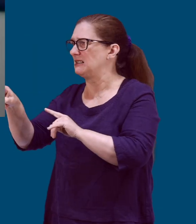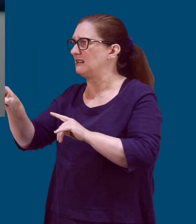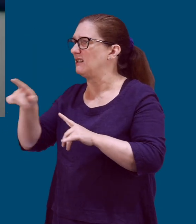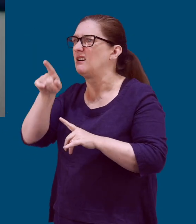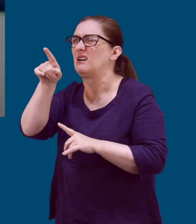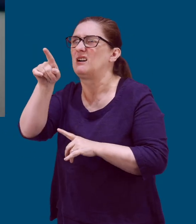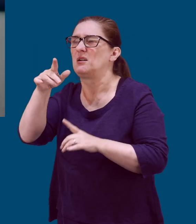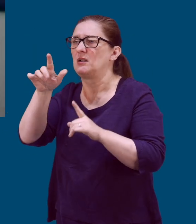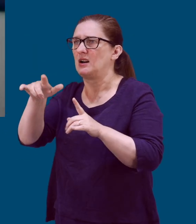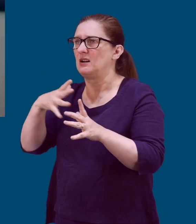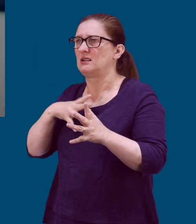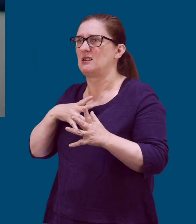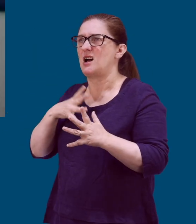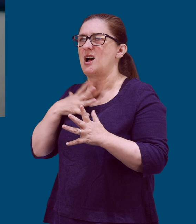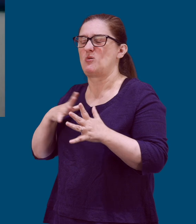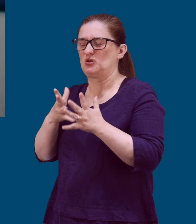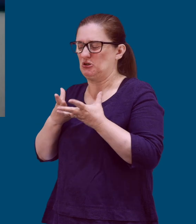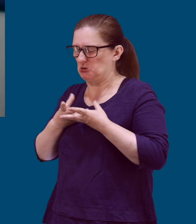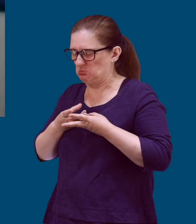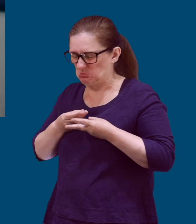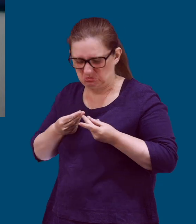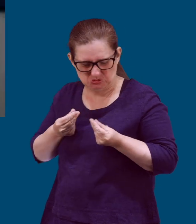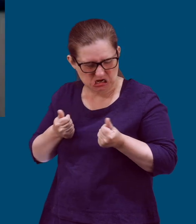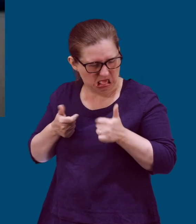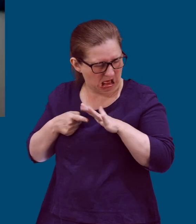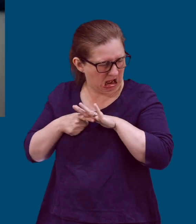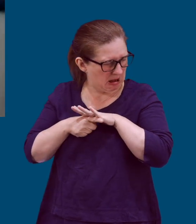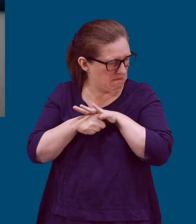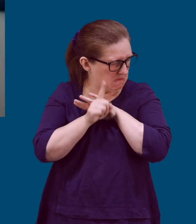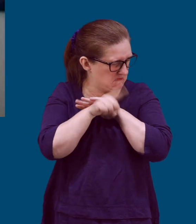horror, I want to slime away.